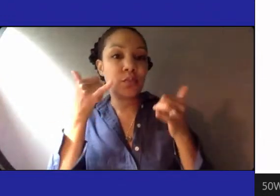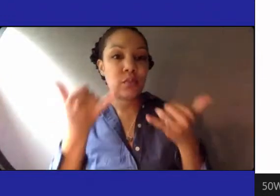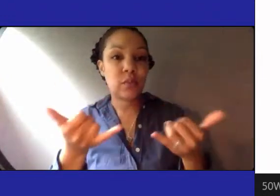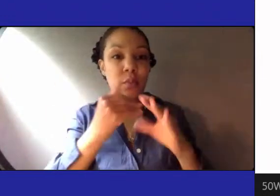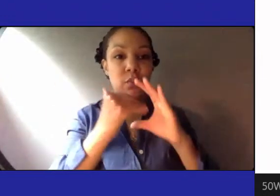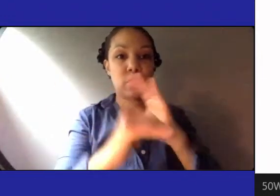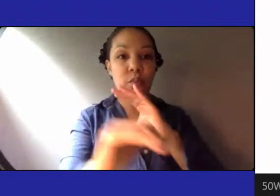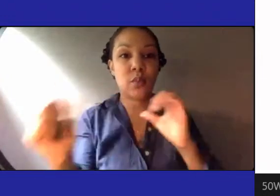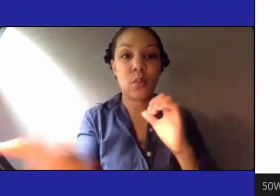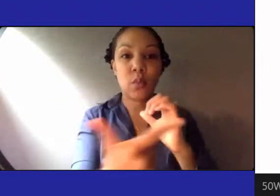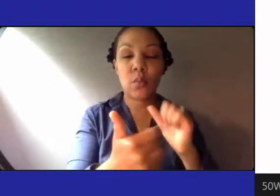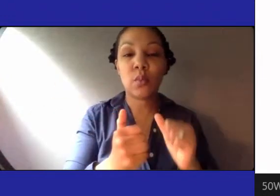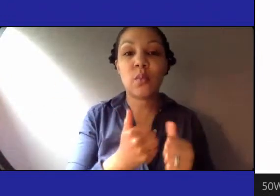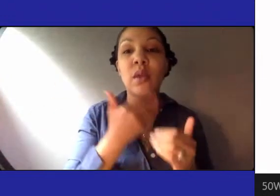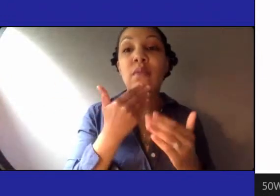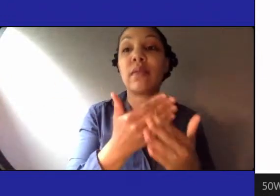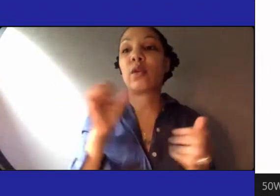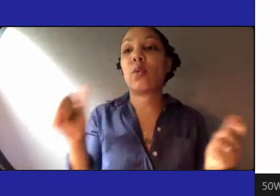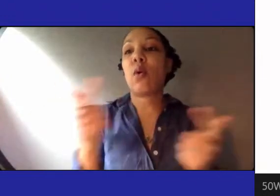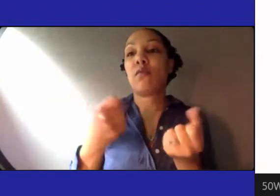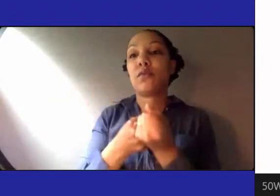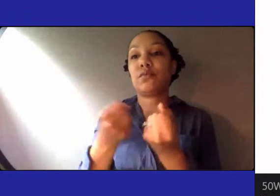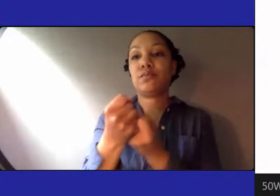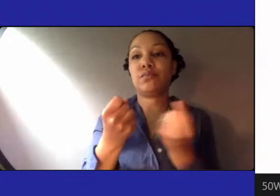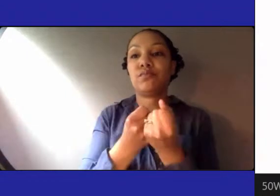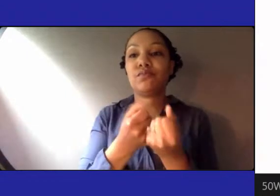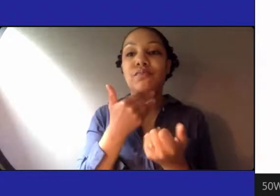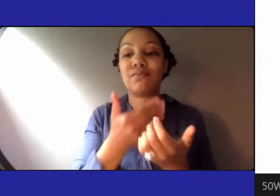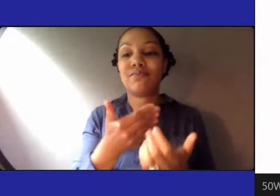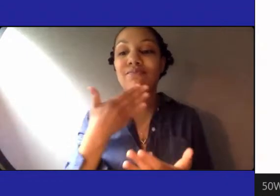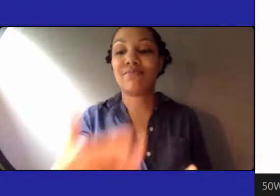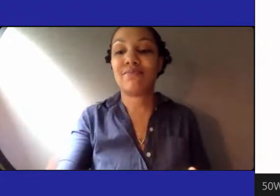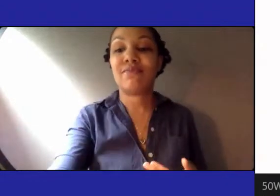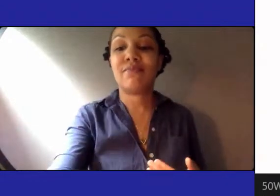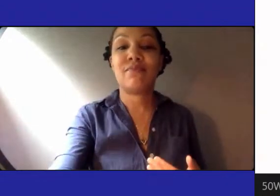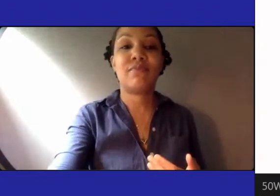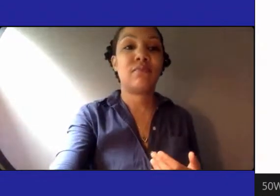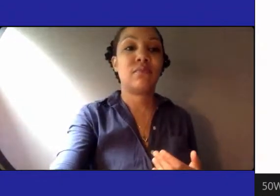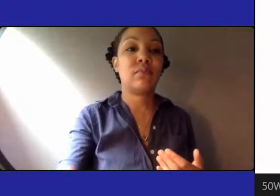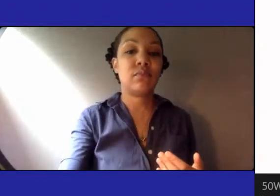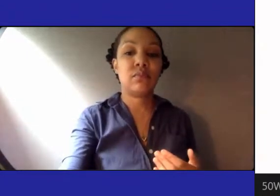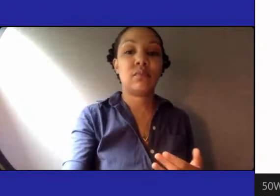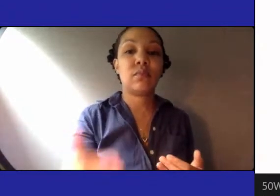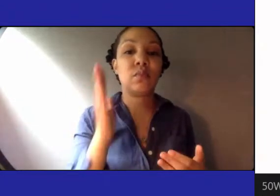support. Yes. Okay. We will continue with the CMO